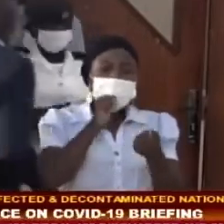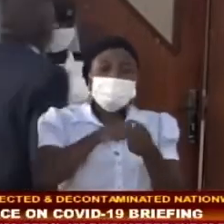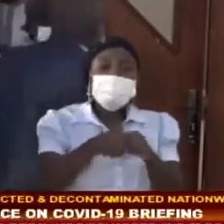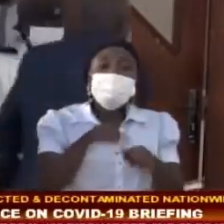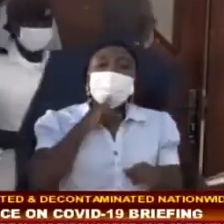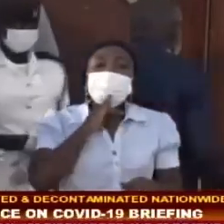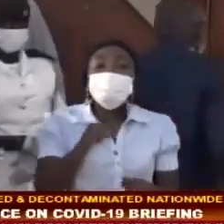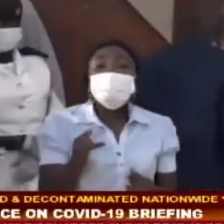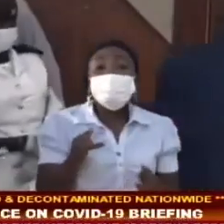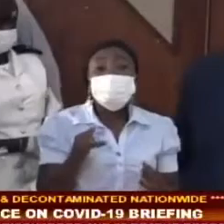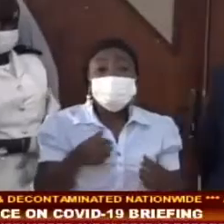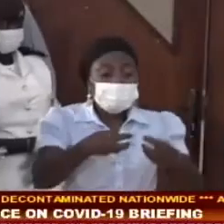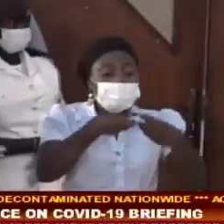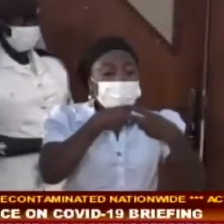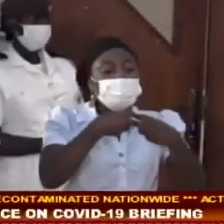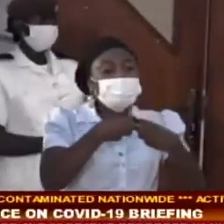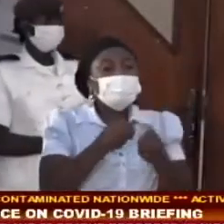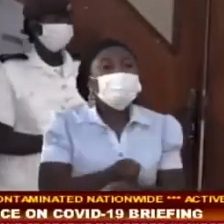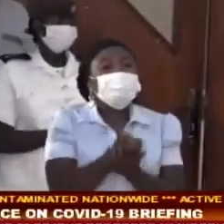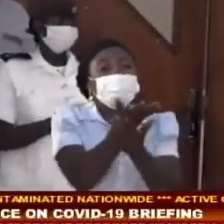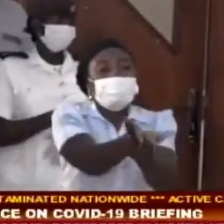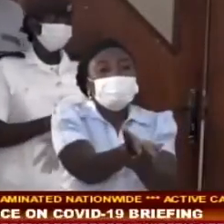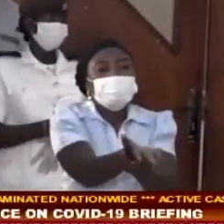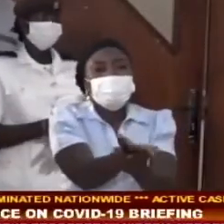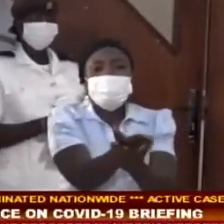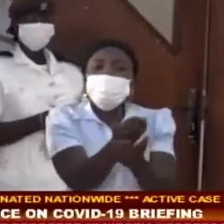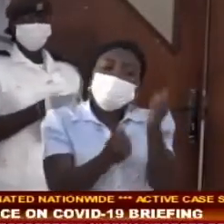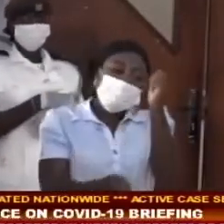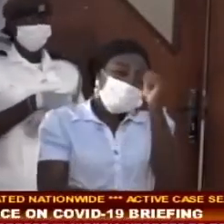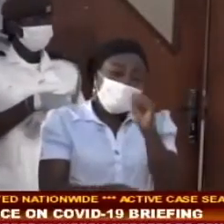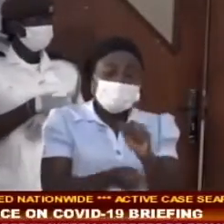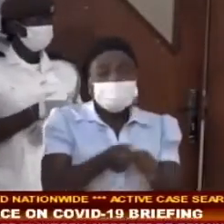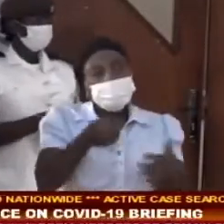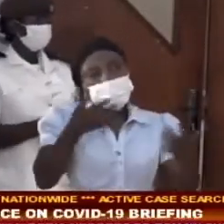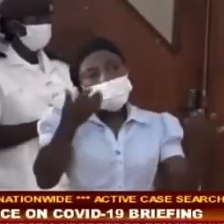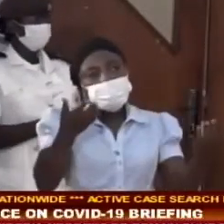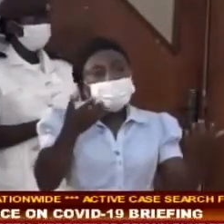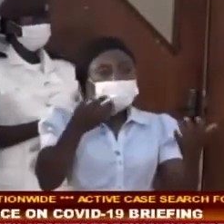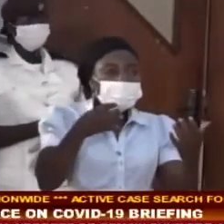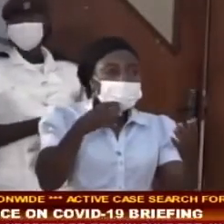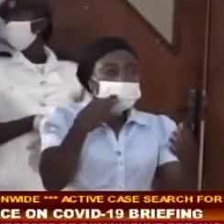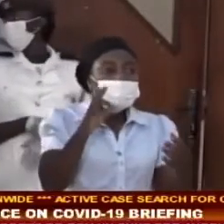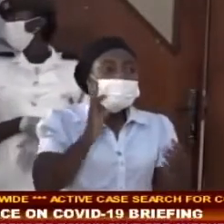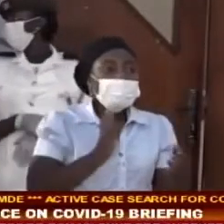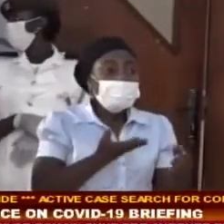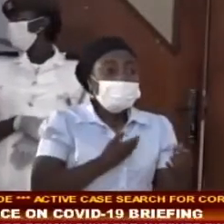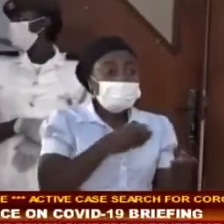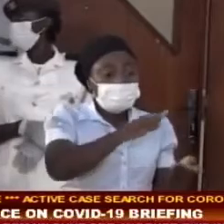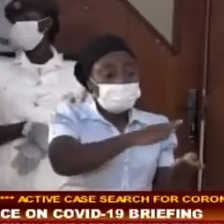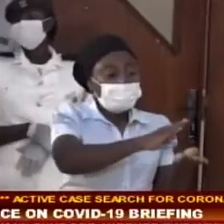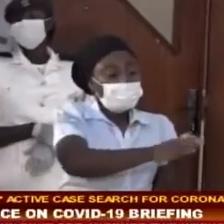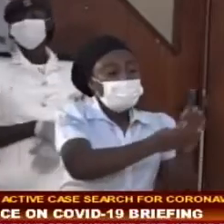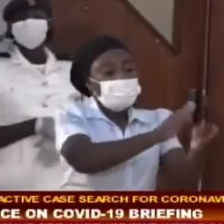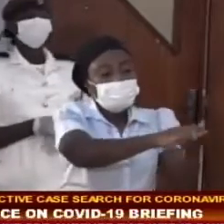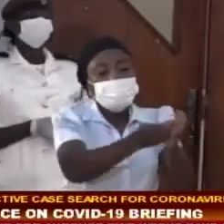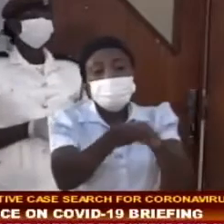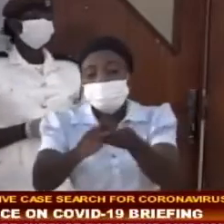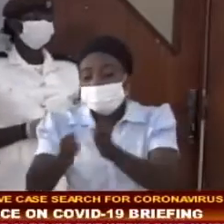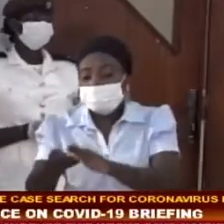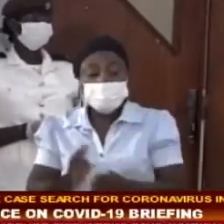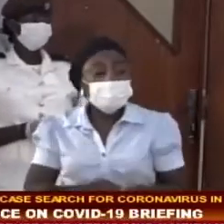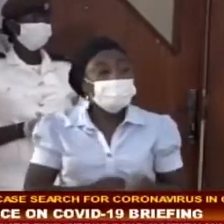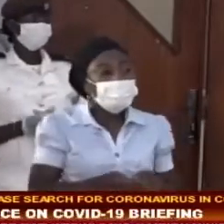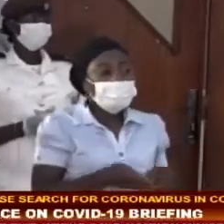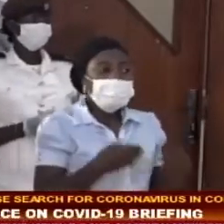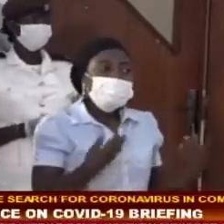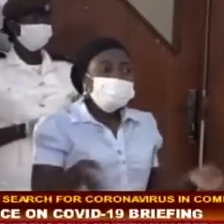is electricity supply. Most of our satellite station communities